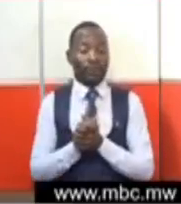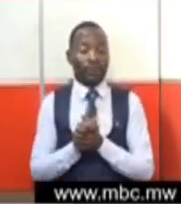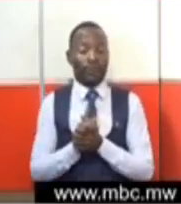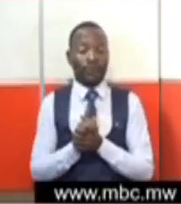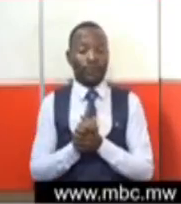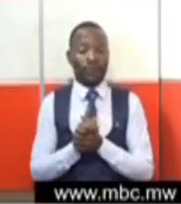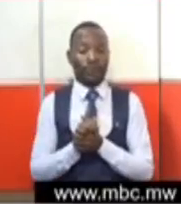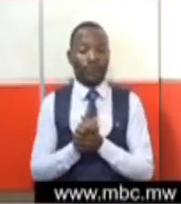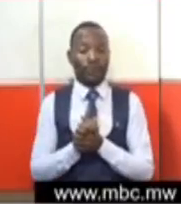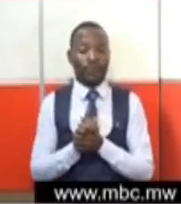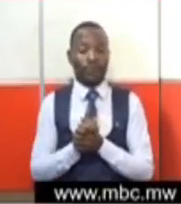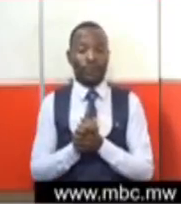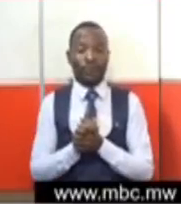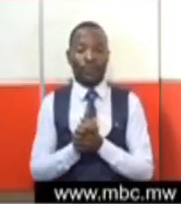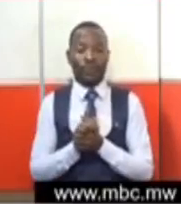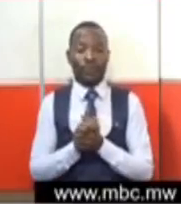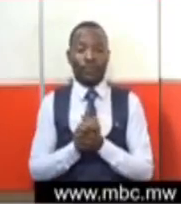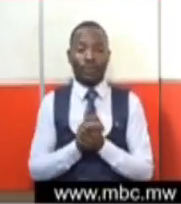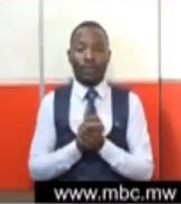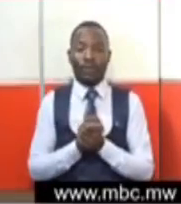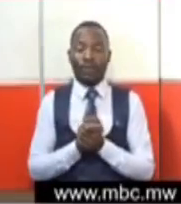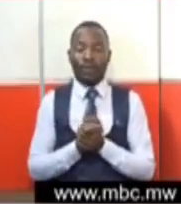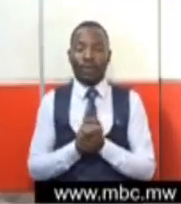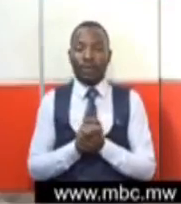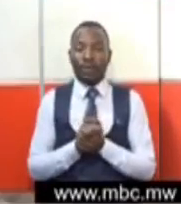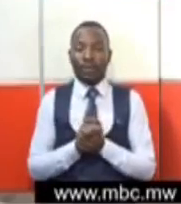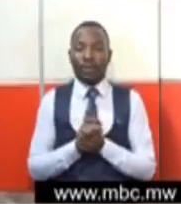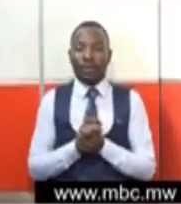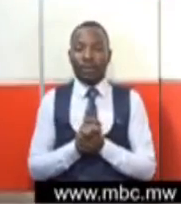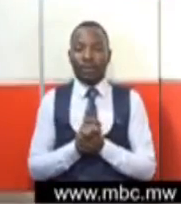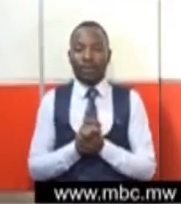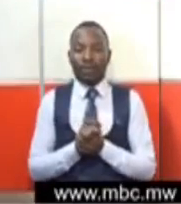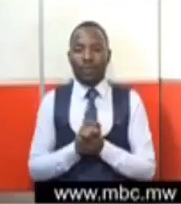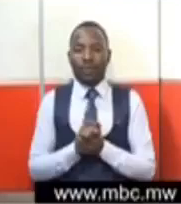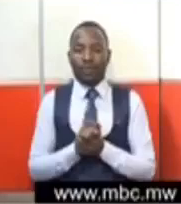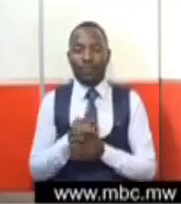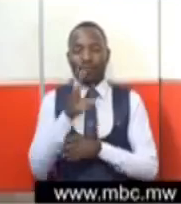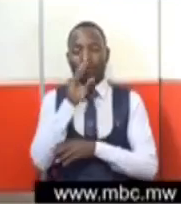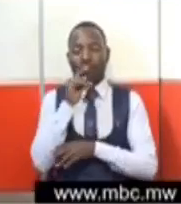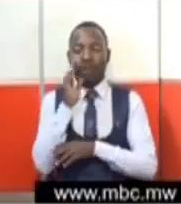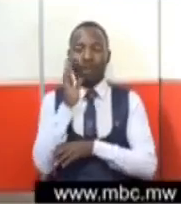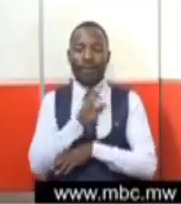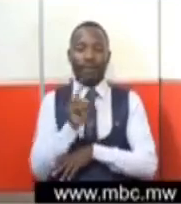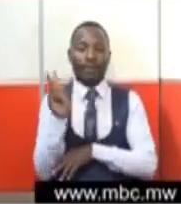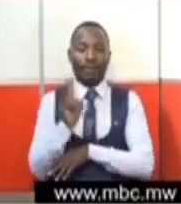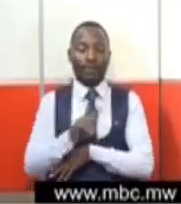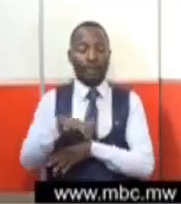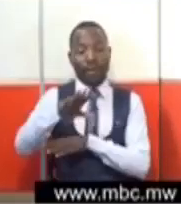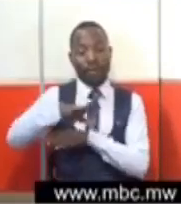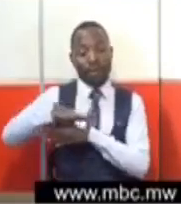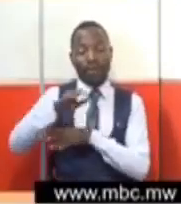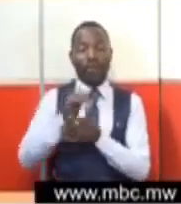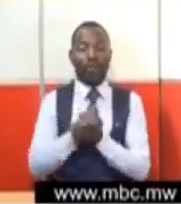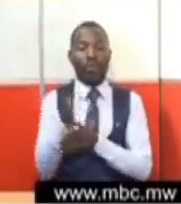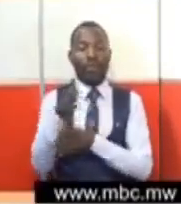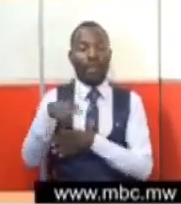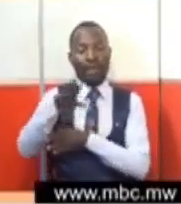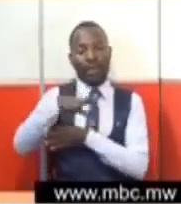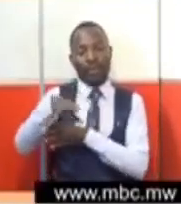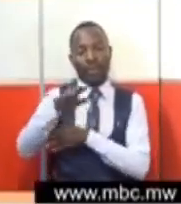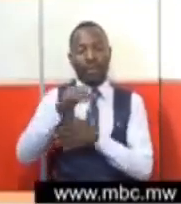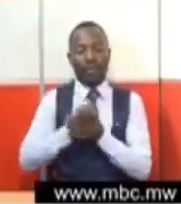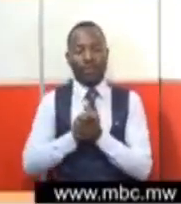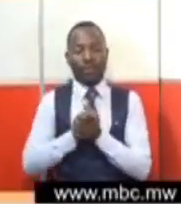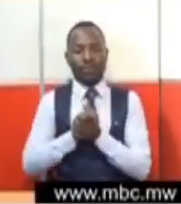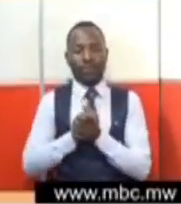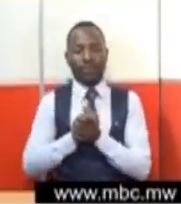by Yamigani Simtowe but read by Helix Manimba. Speaking after inspecting the site, Minister of Lands Deus